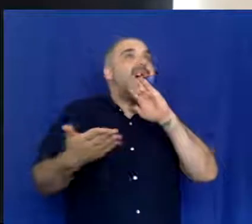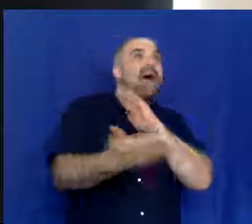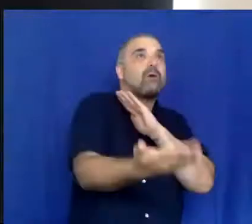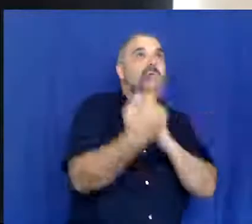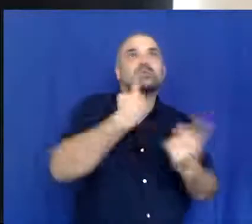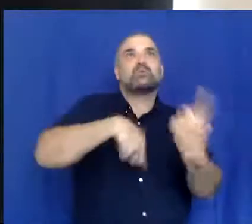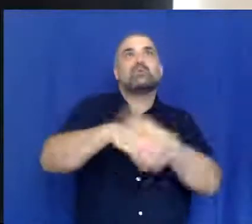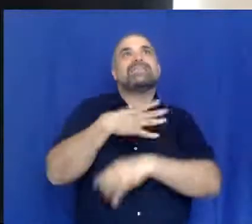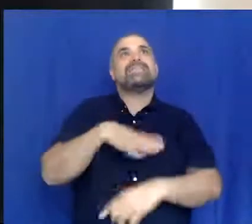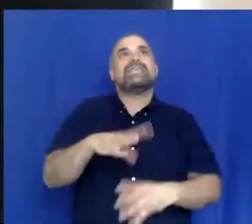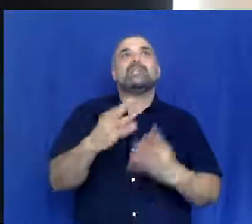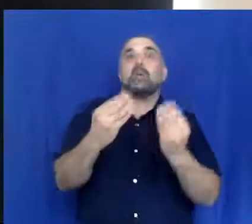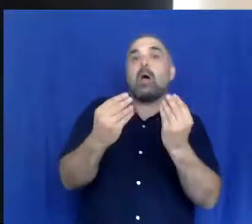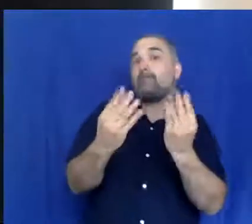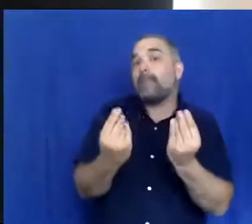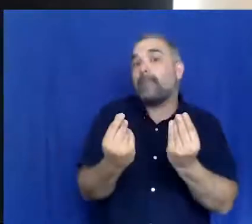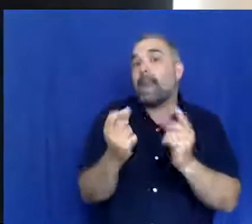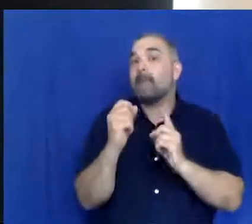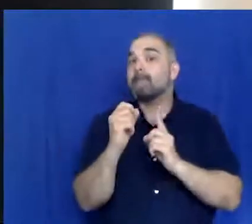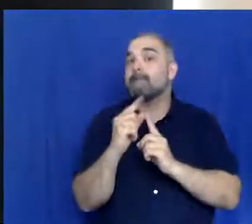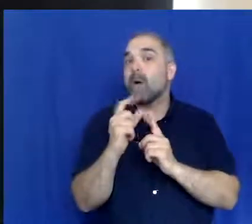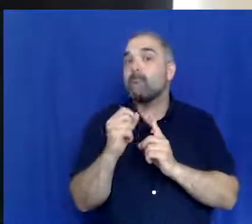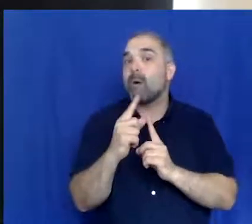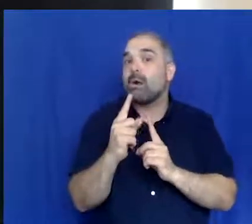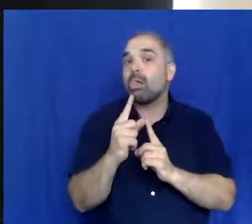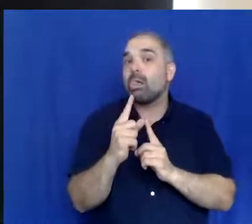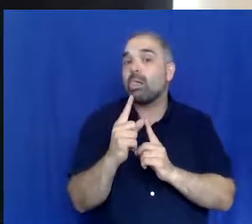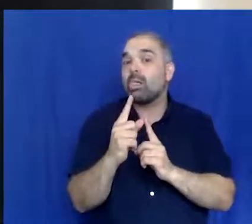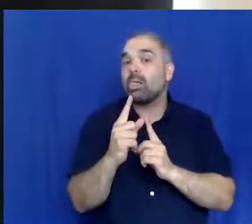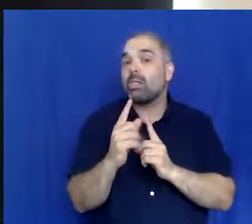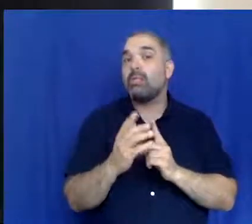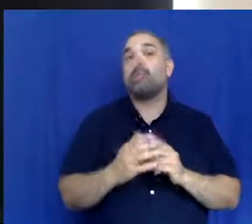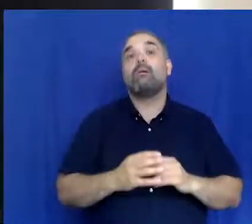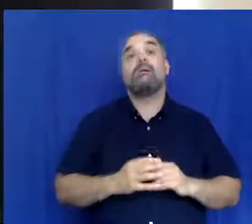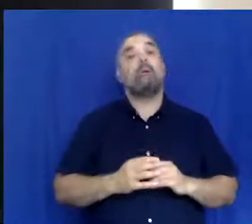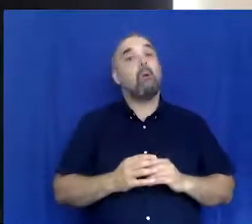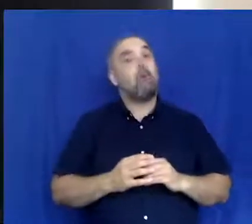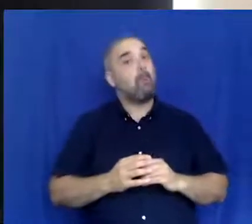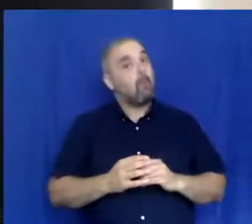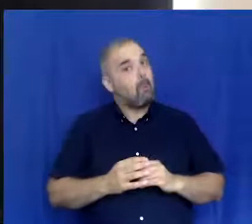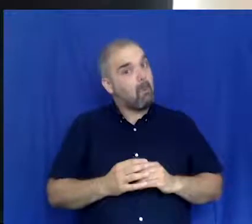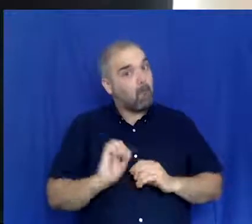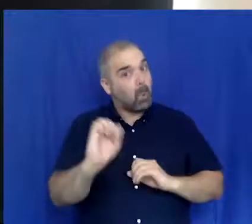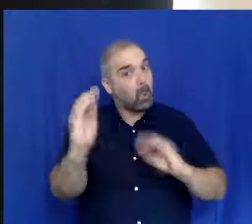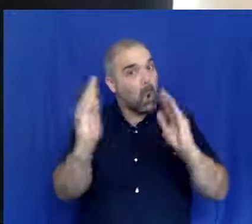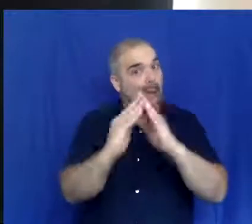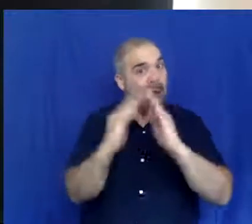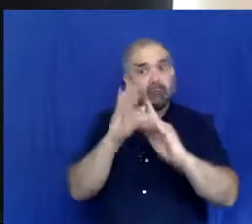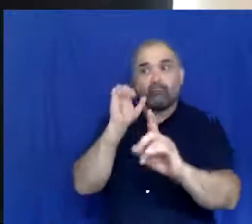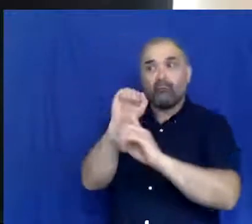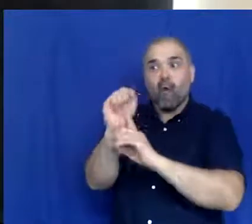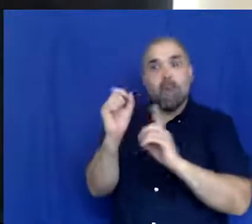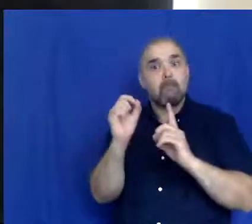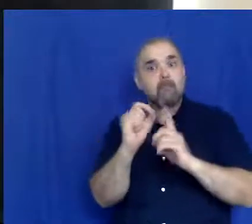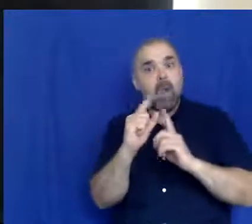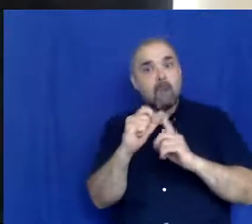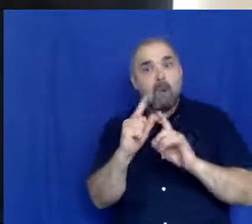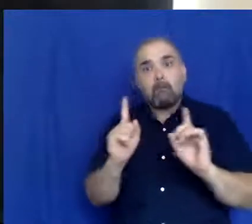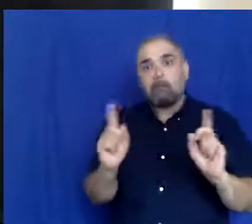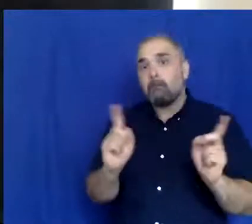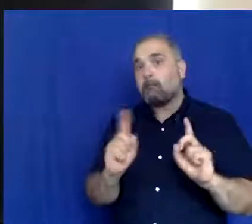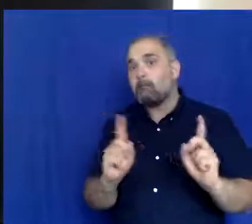big day out? We need something purple. What can you find around your house that's